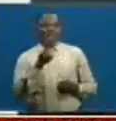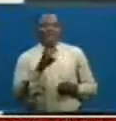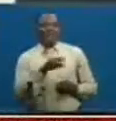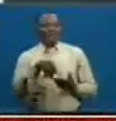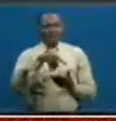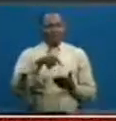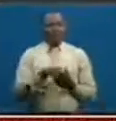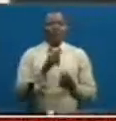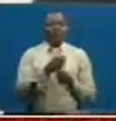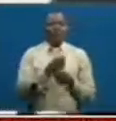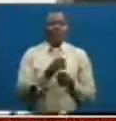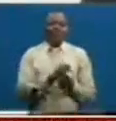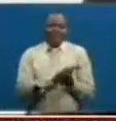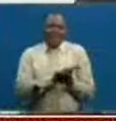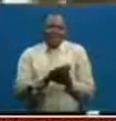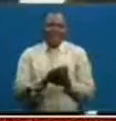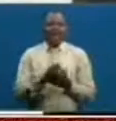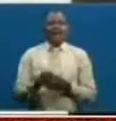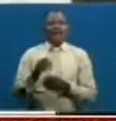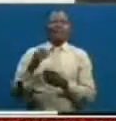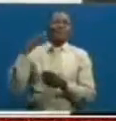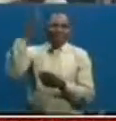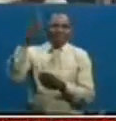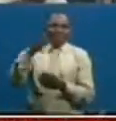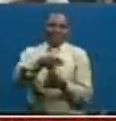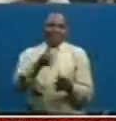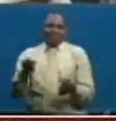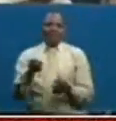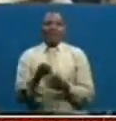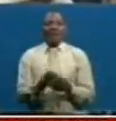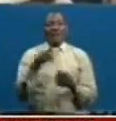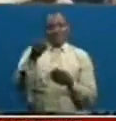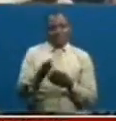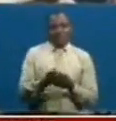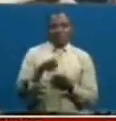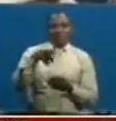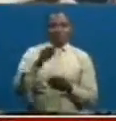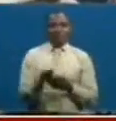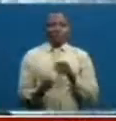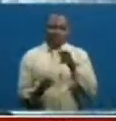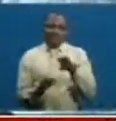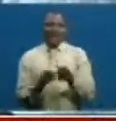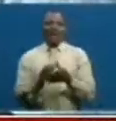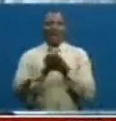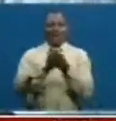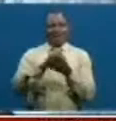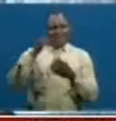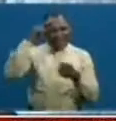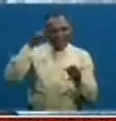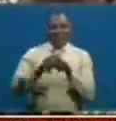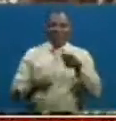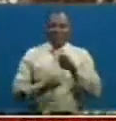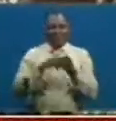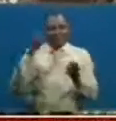to put them in a format that can be retrieved for the future. Guest speaker, Professor Kwabena Nkatia, lauded the initiative,